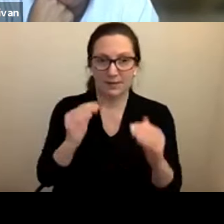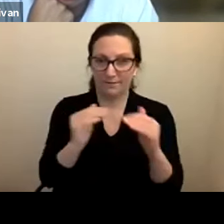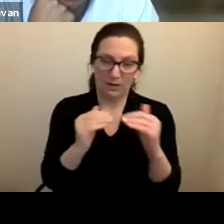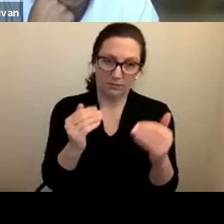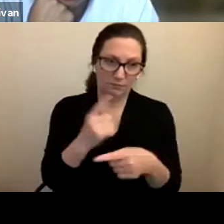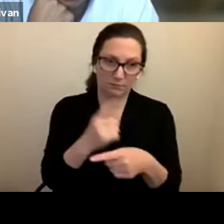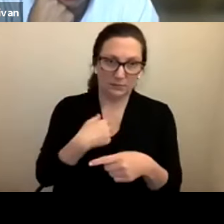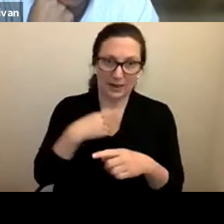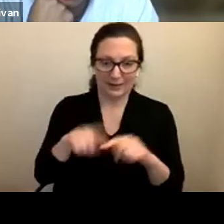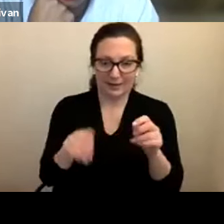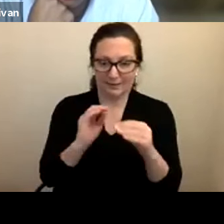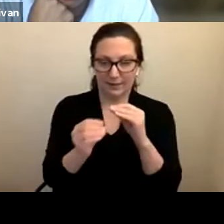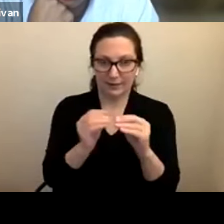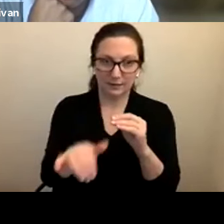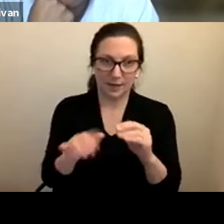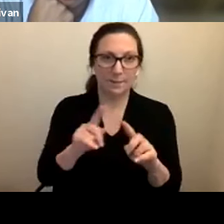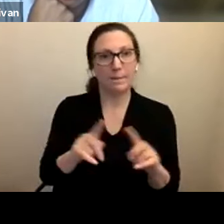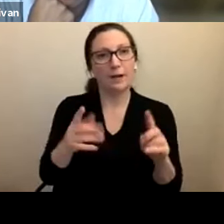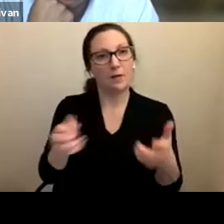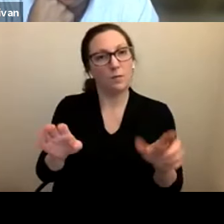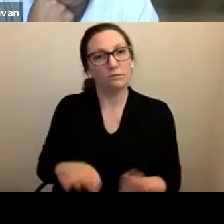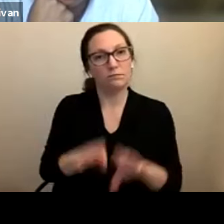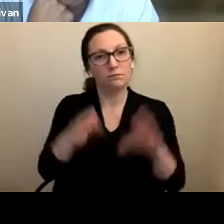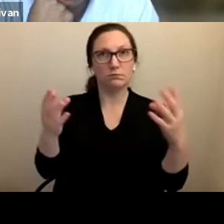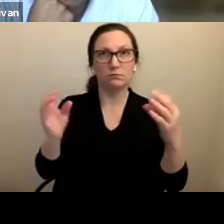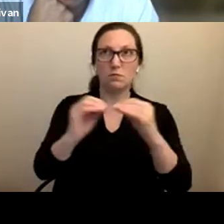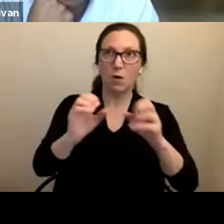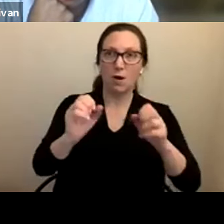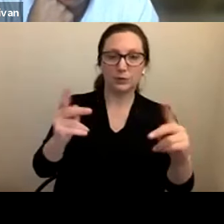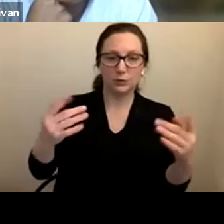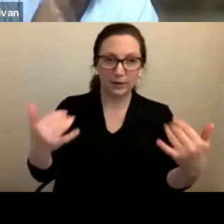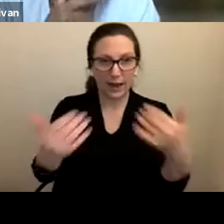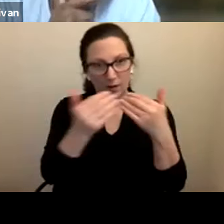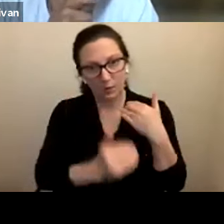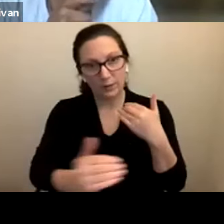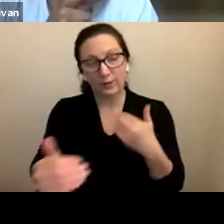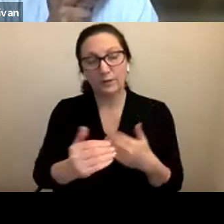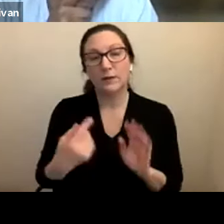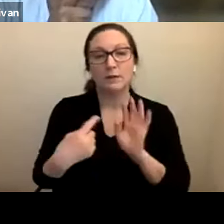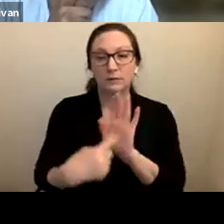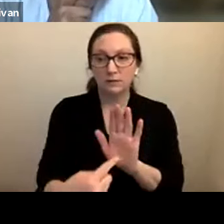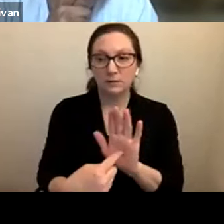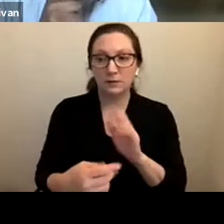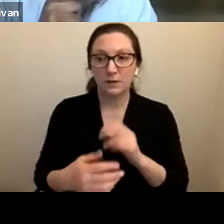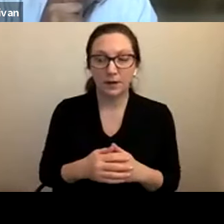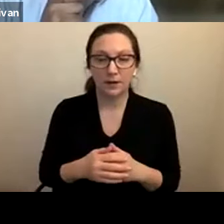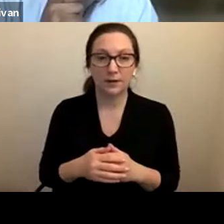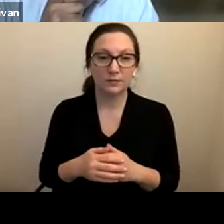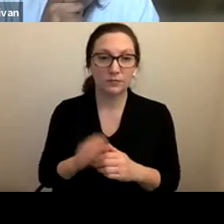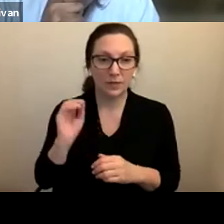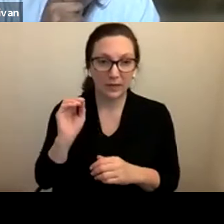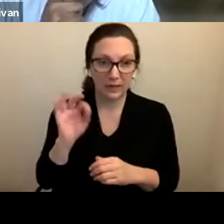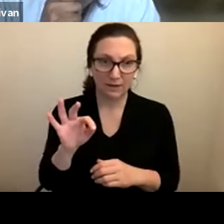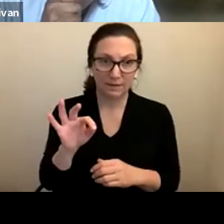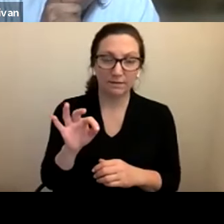up and create greater opportunity. So for example, if in the state,